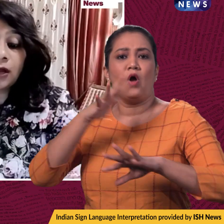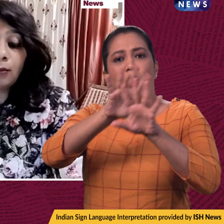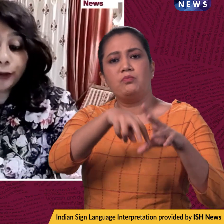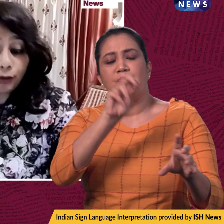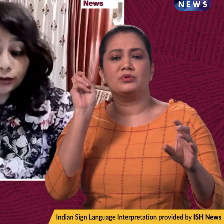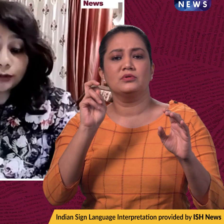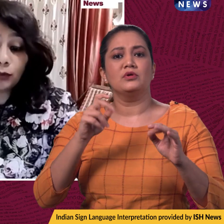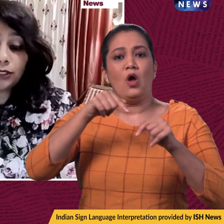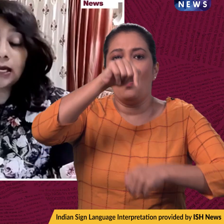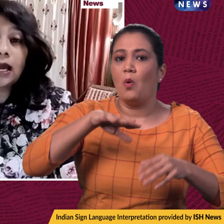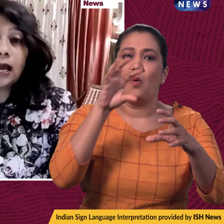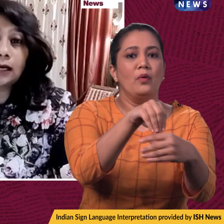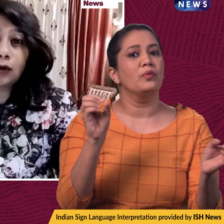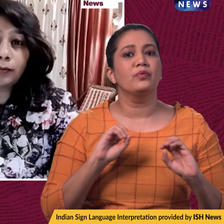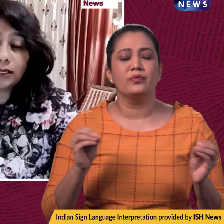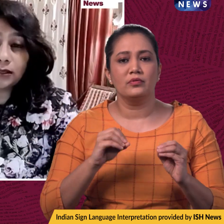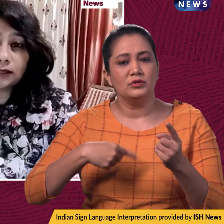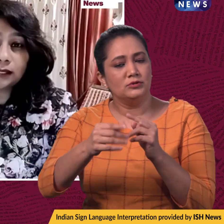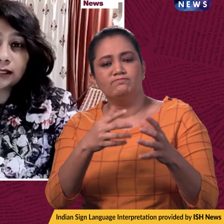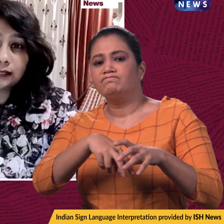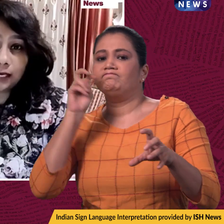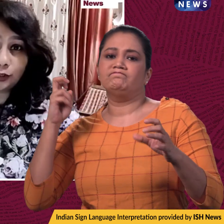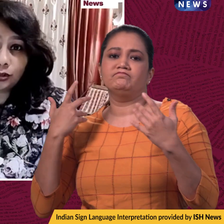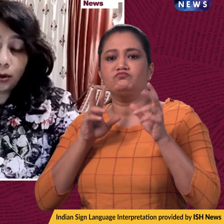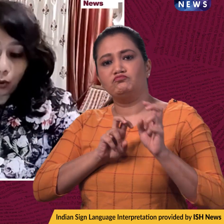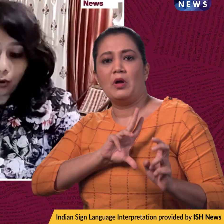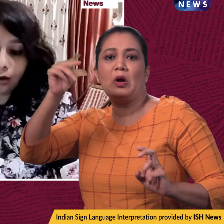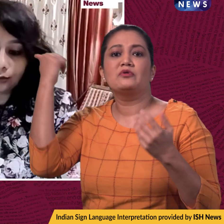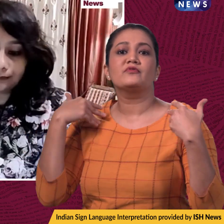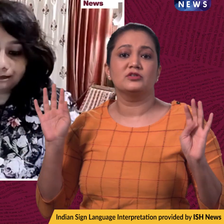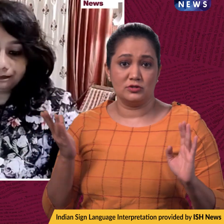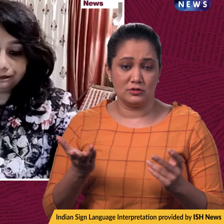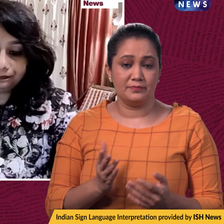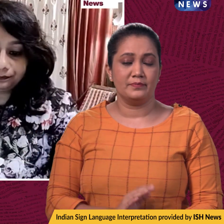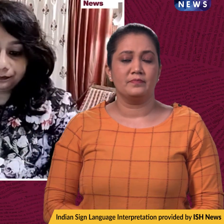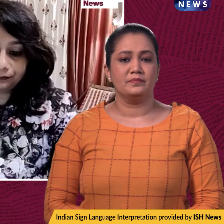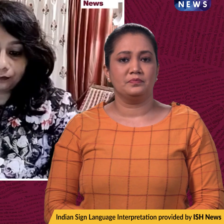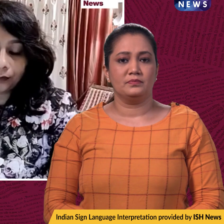Tehreek-e-Insaf, boycotted the voting and lawmakers staged a walkout.